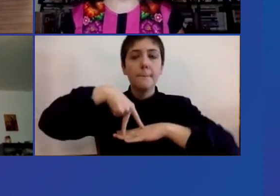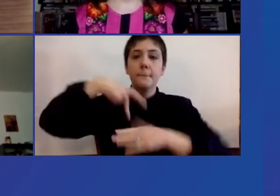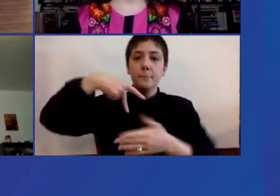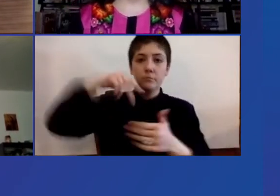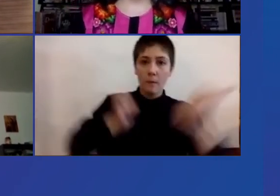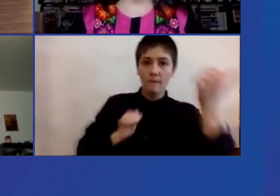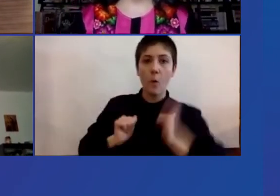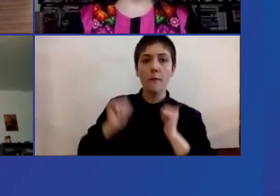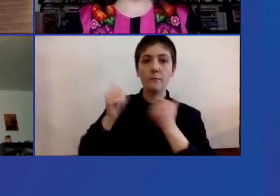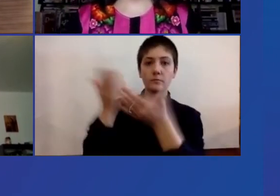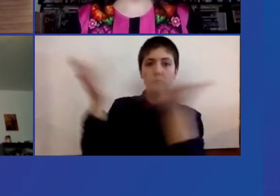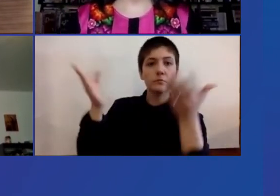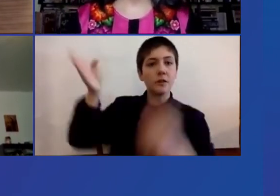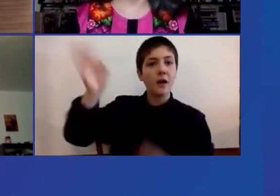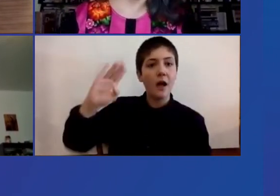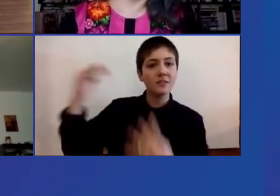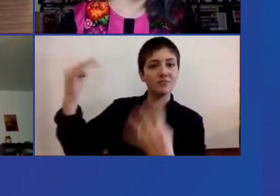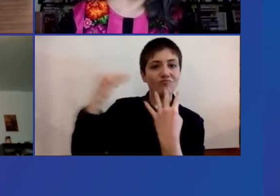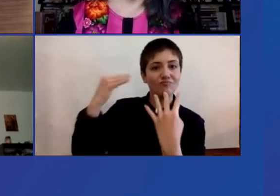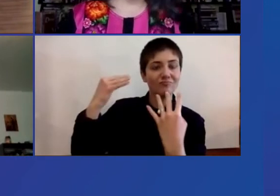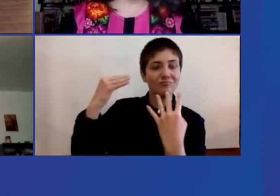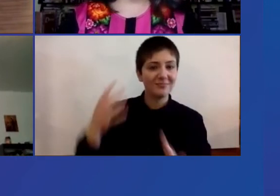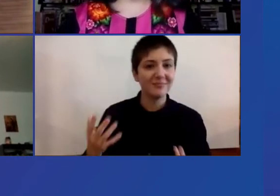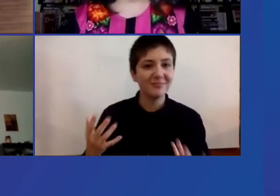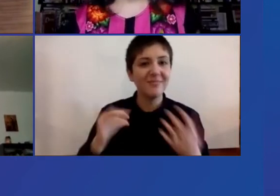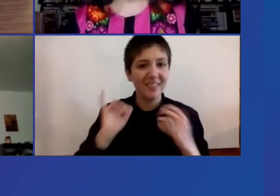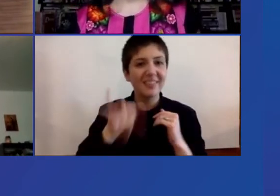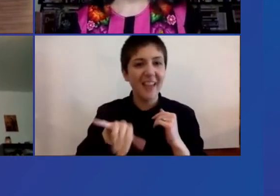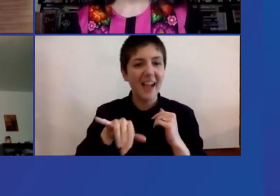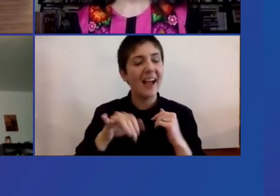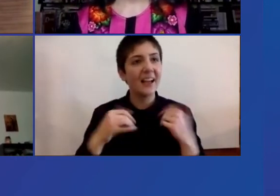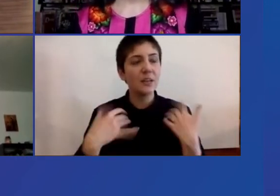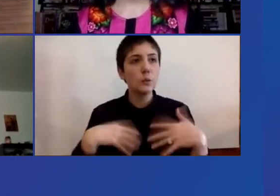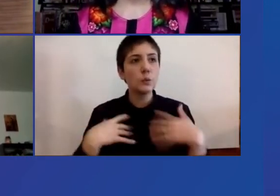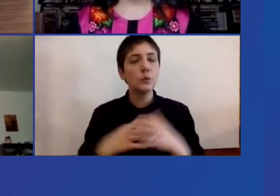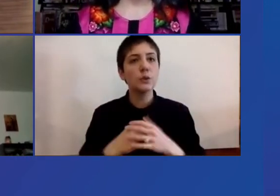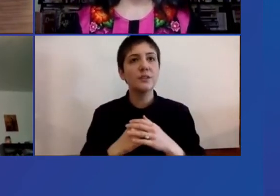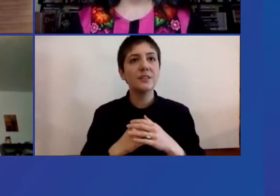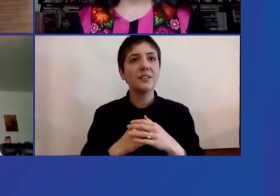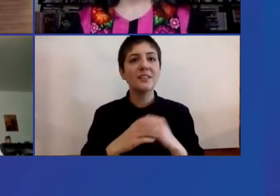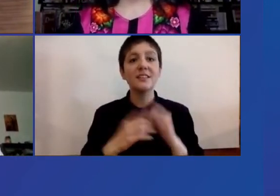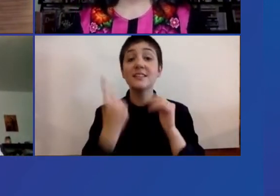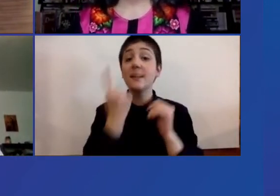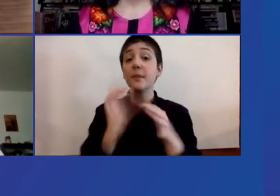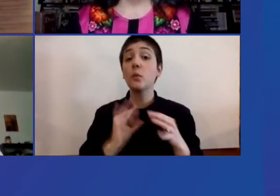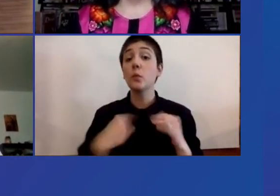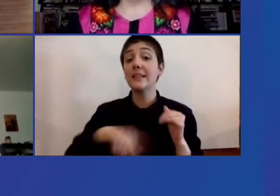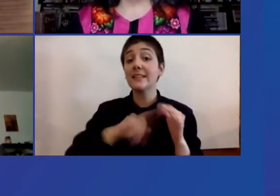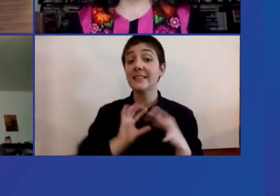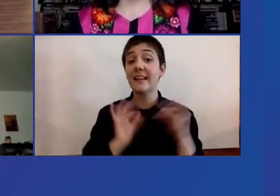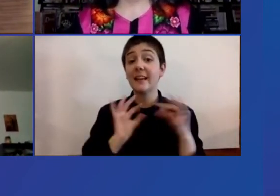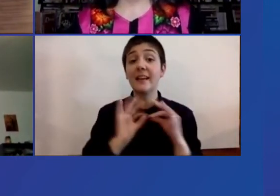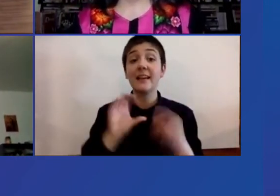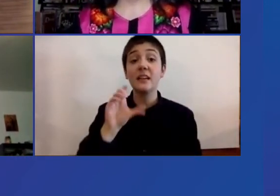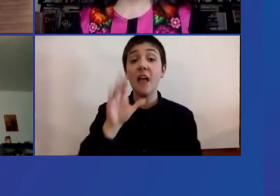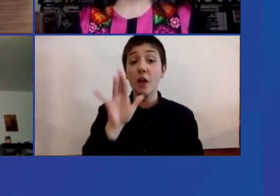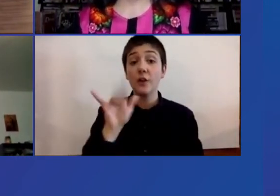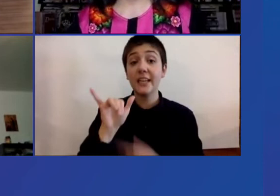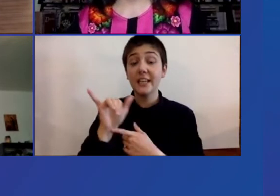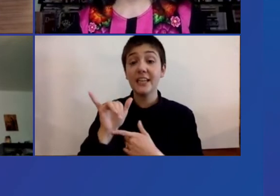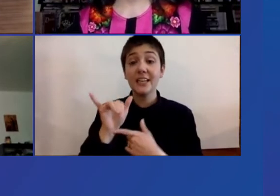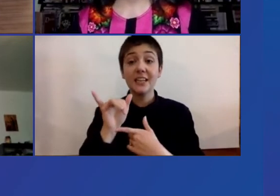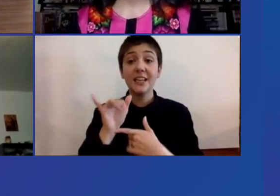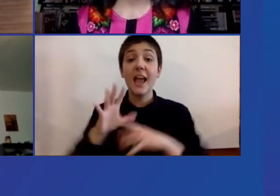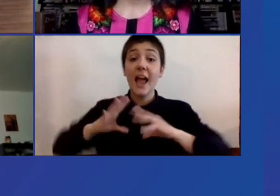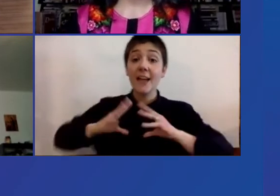like dance fans used to be that something we say carry is the medium for a dancer, simple dancer